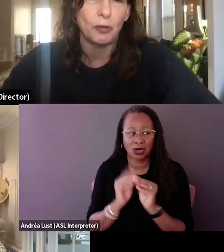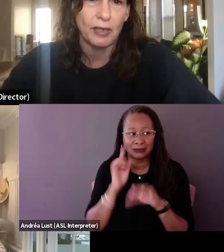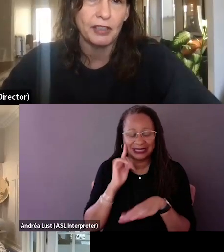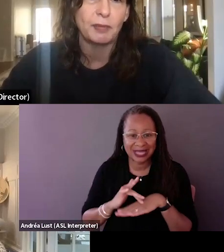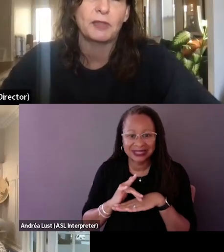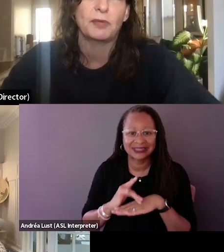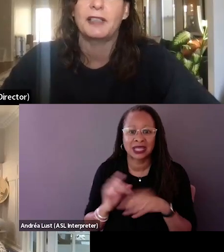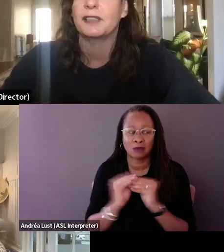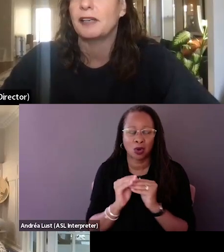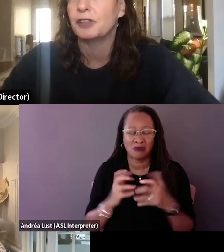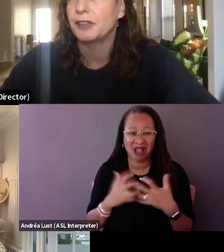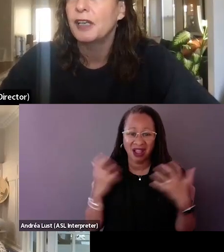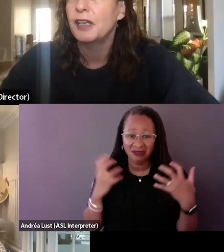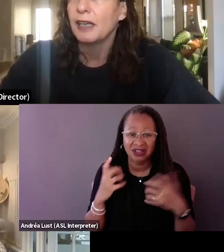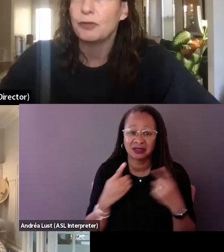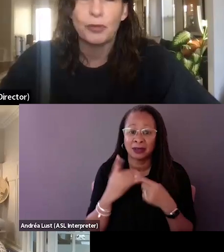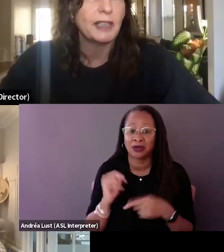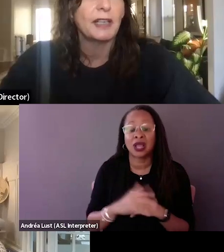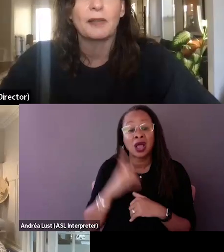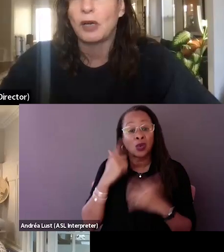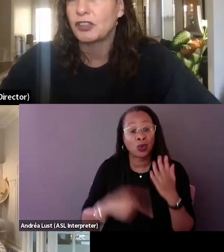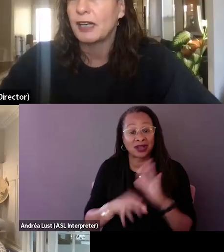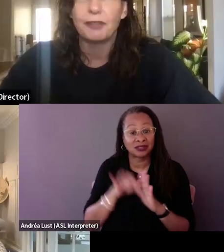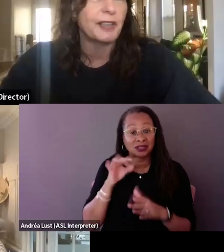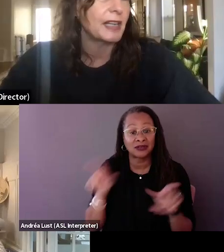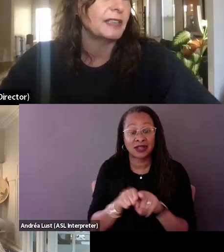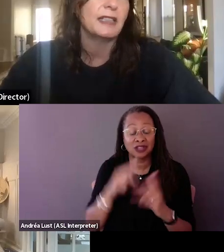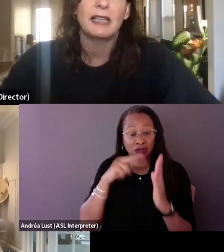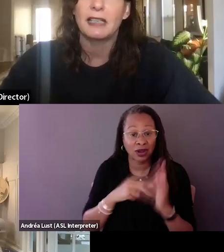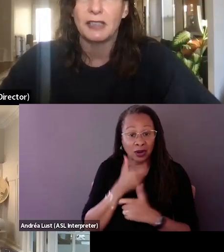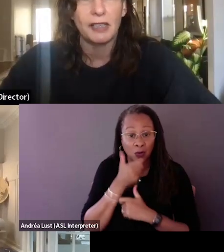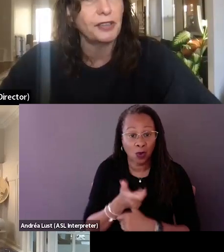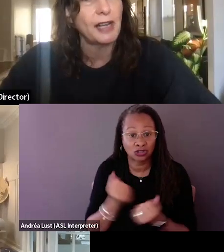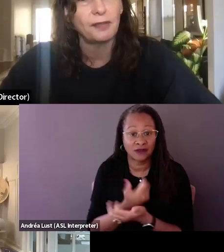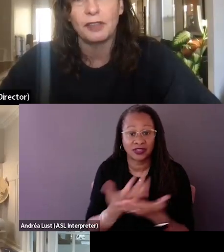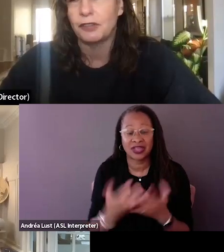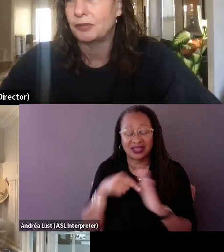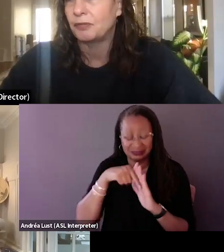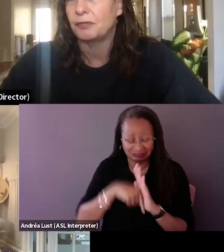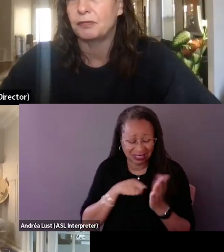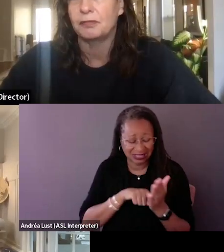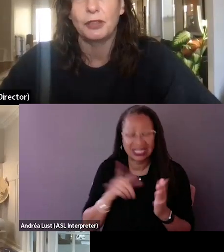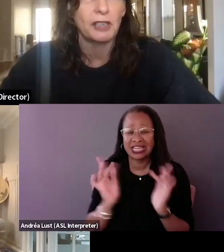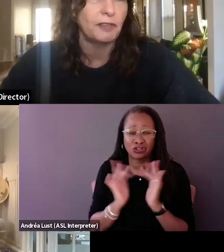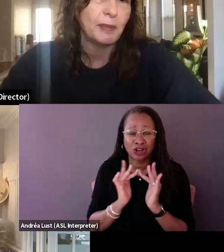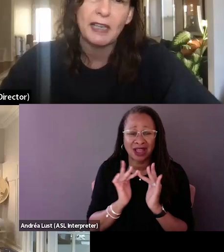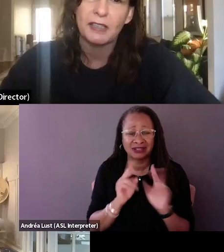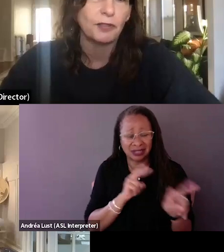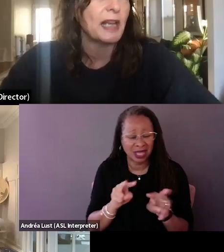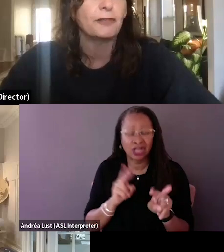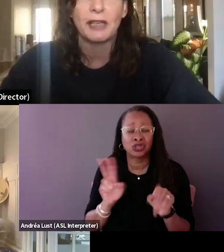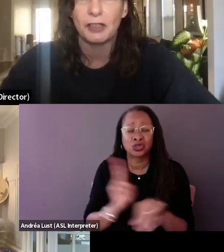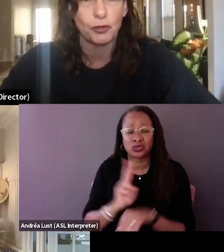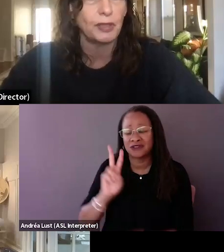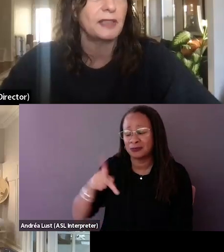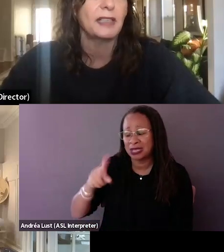more outraged, because what I discovered in reading and watching everything and digging into the internet, you know, using VPNs